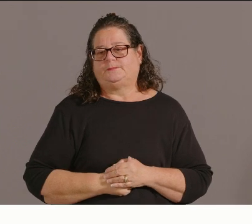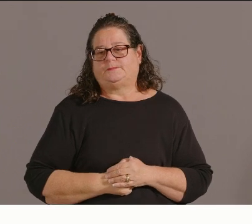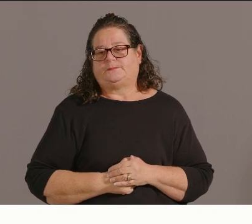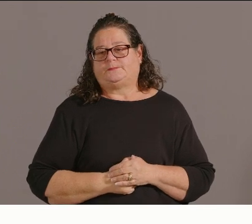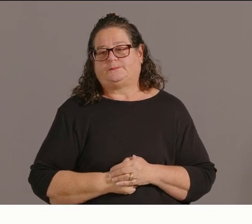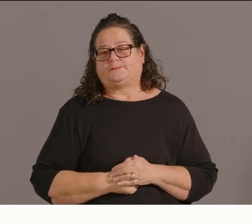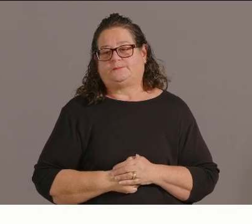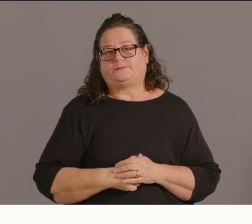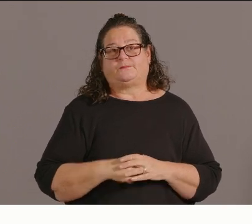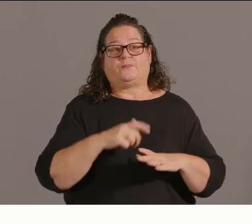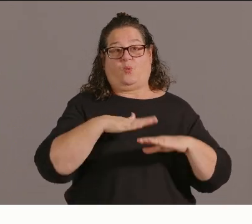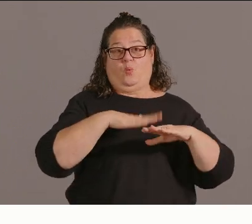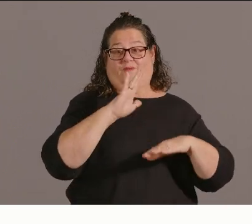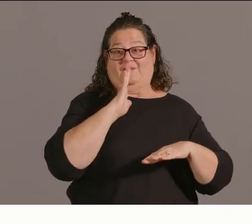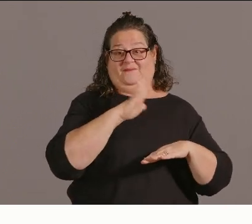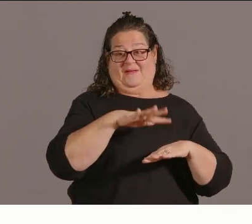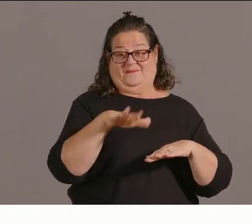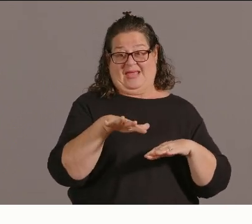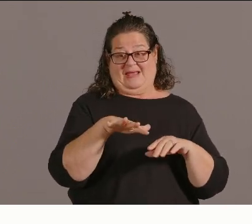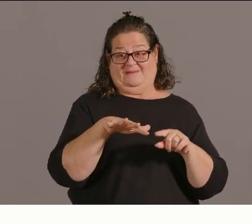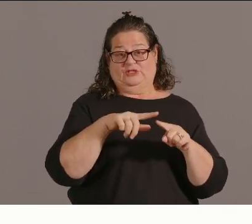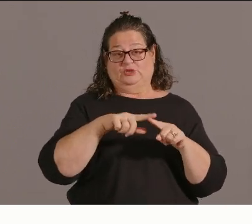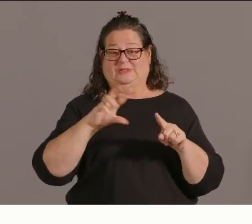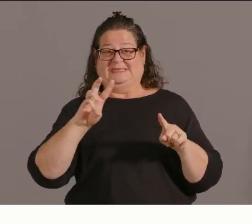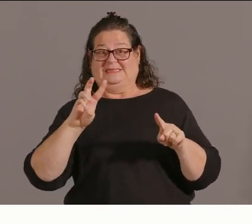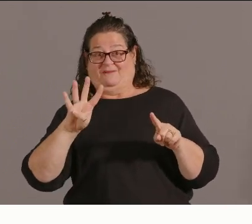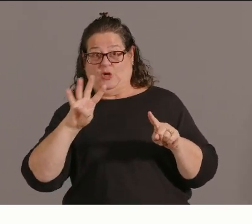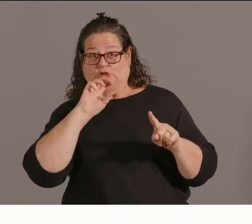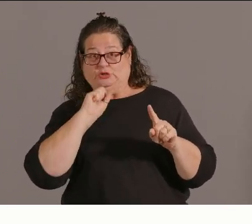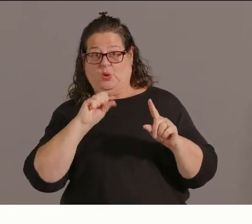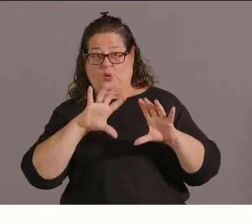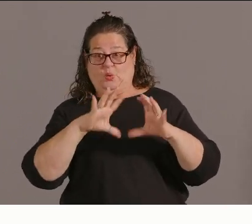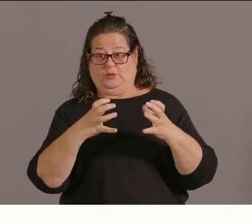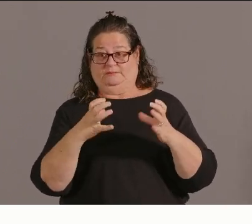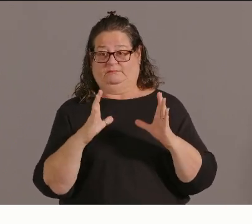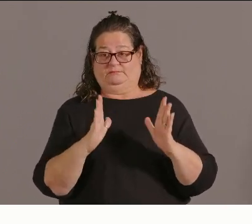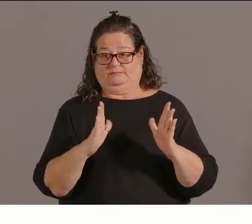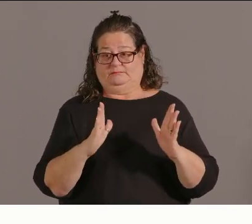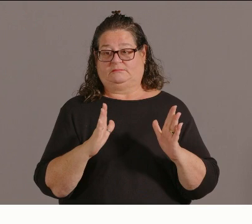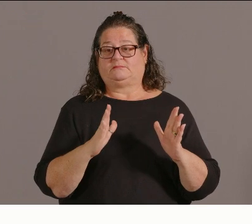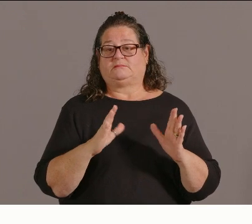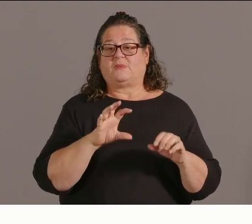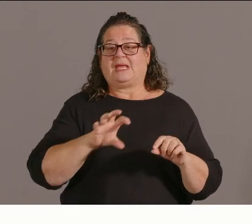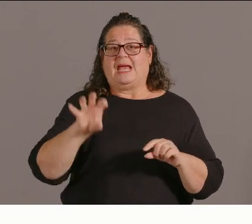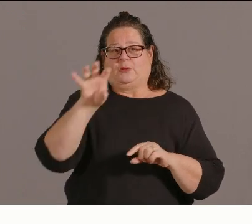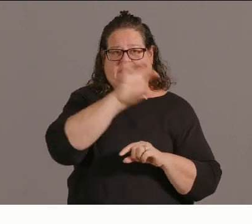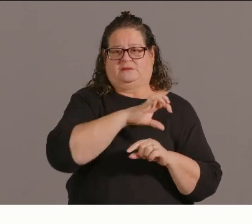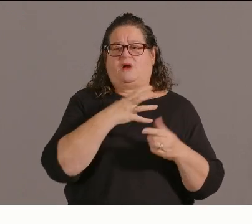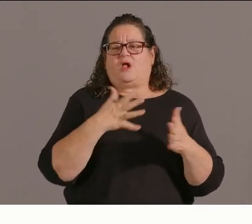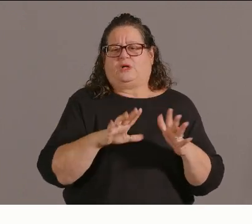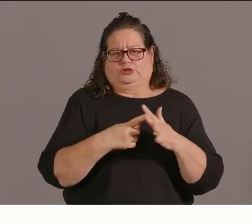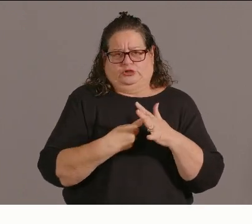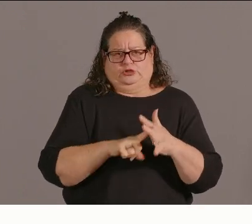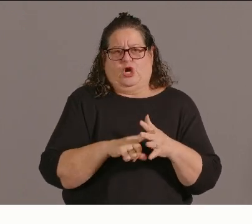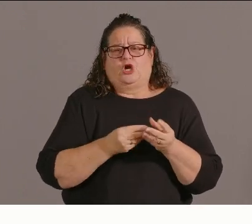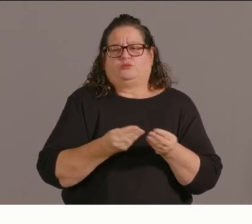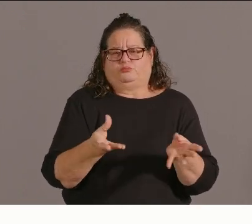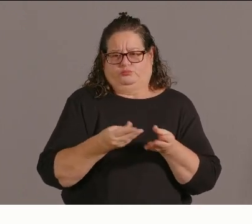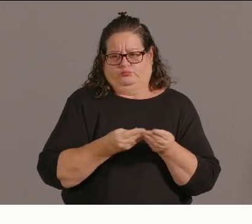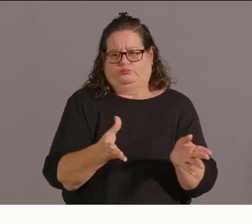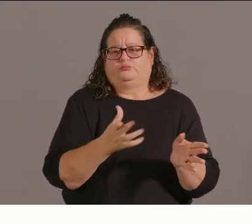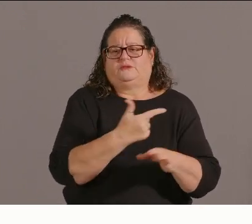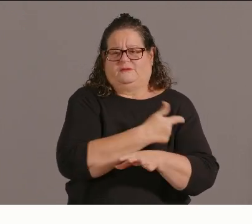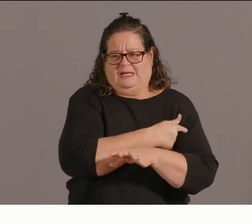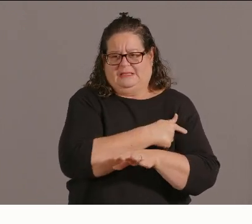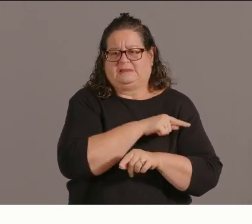55 to 64, you can see that the counties already have a good start into vaccinating this population, likely